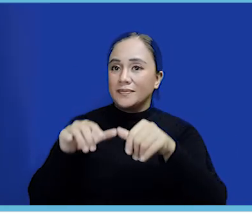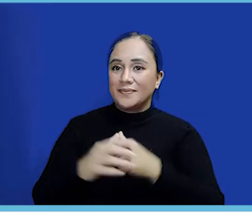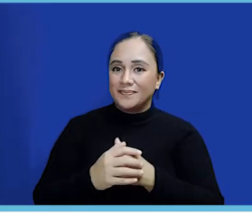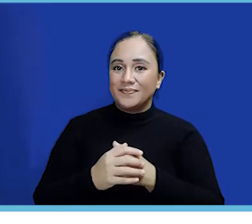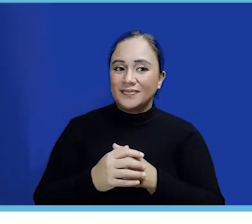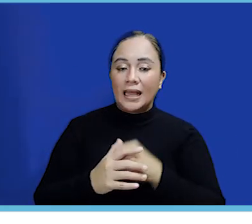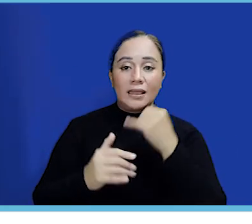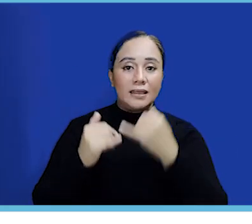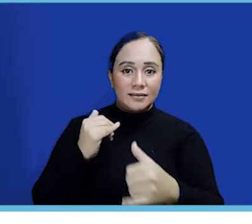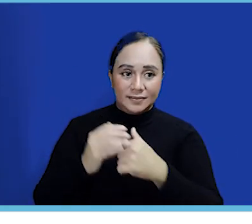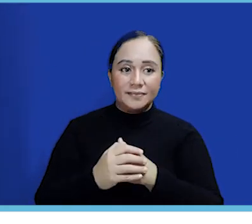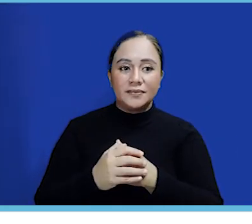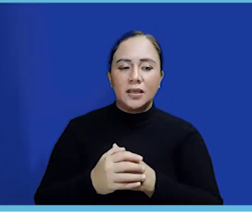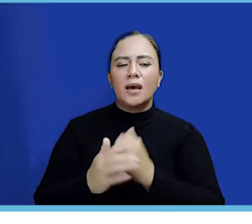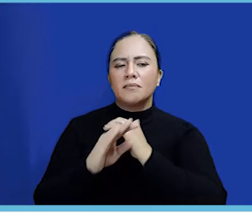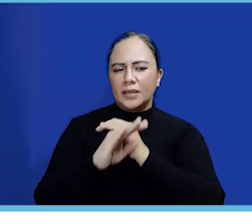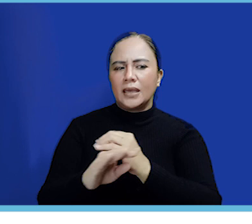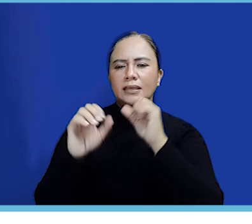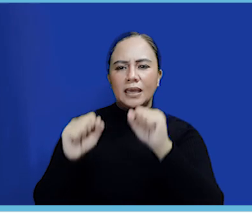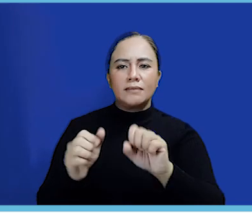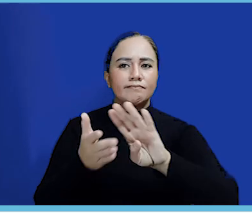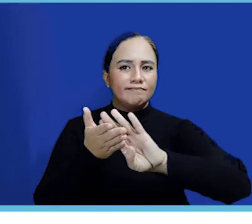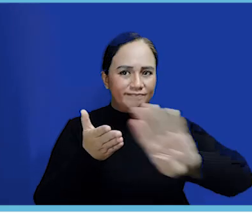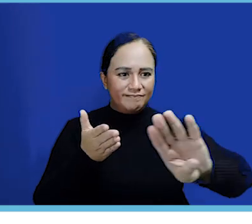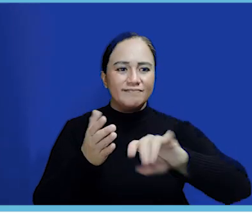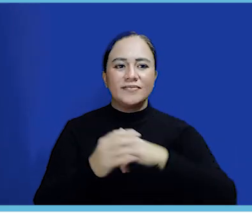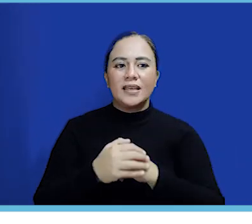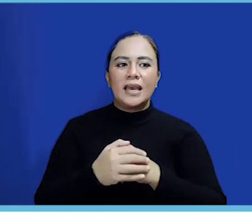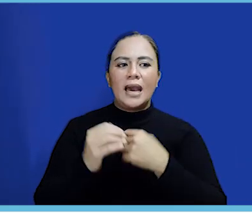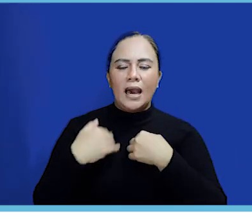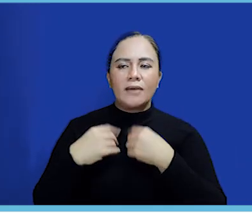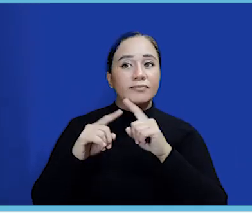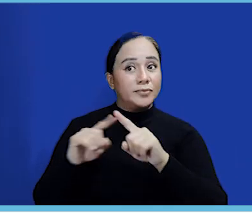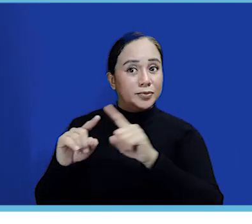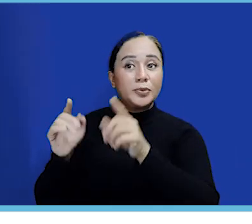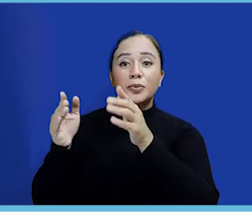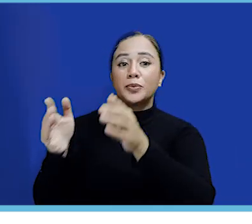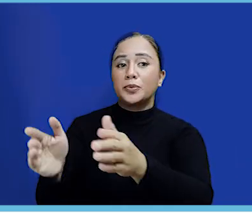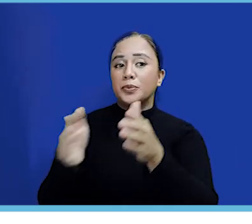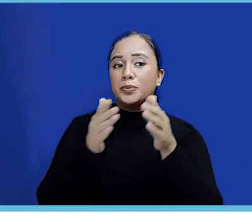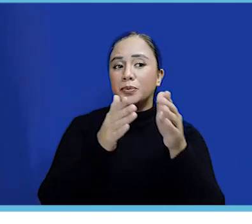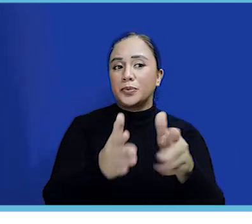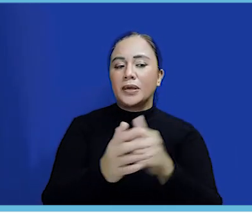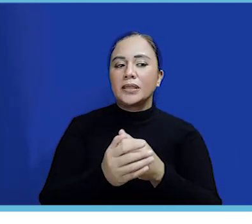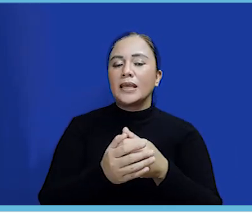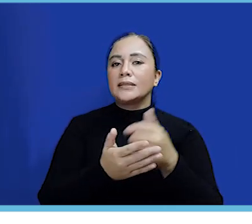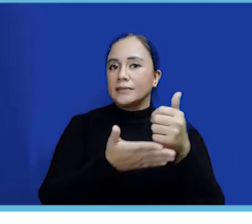disabilities. Lastly, barriers can be eliminated, and there are different ways